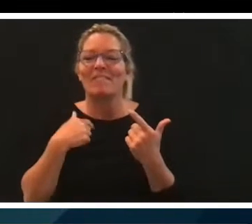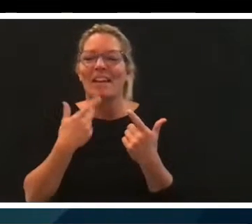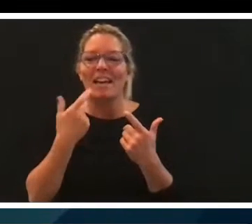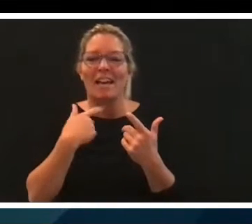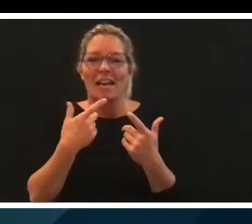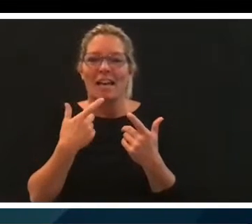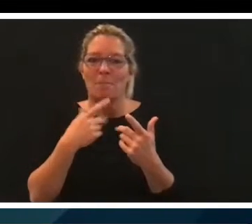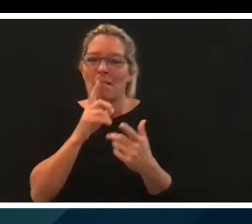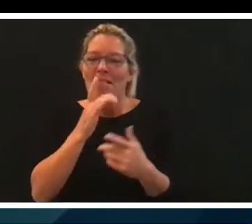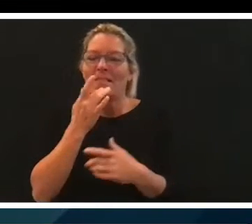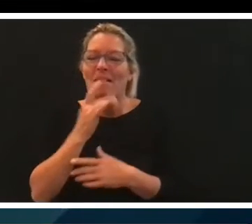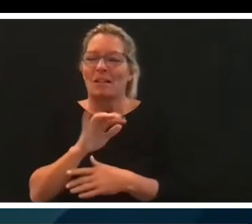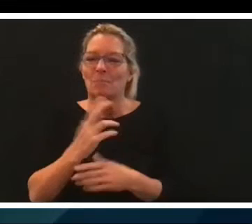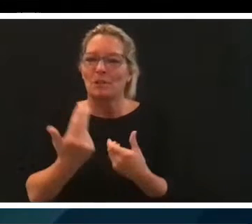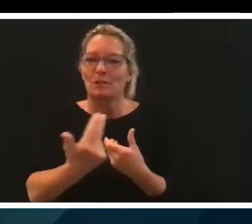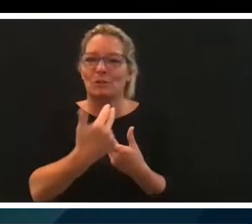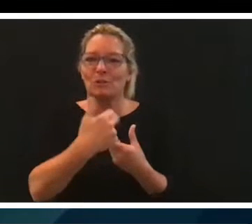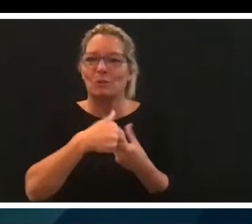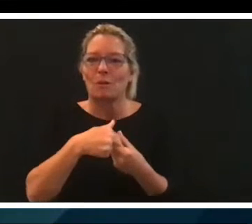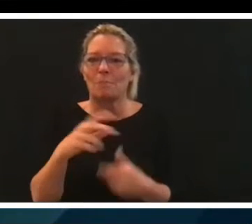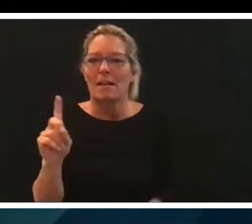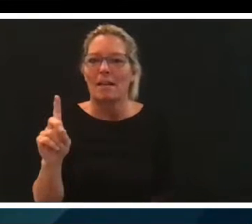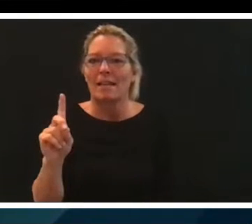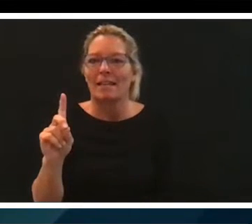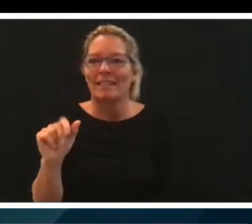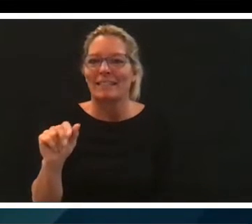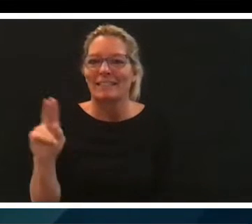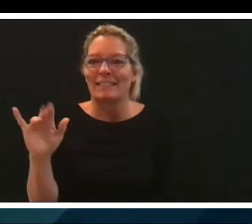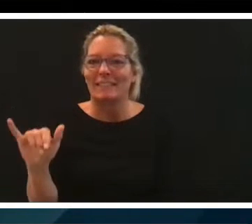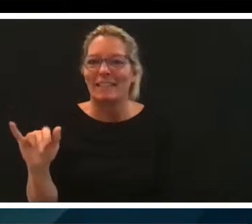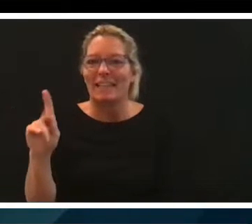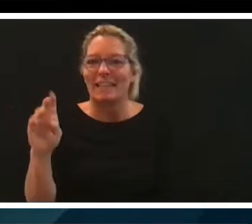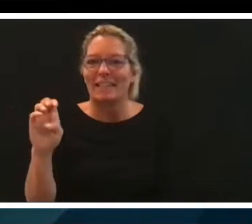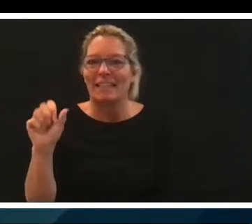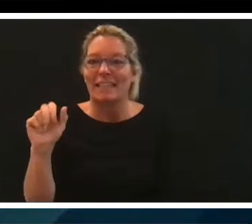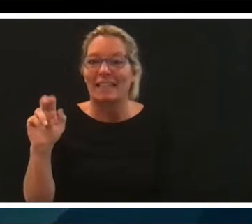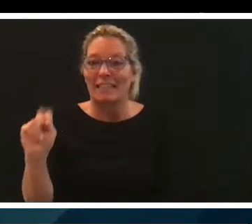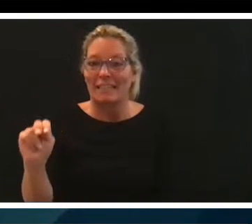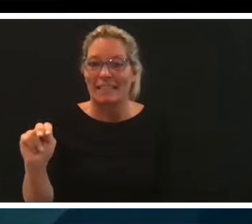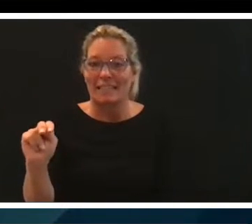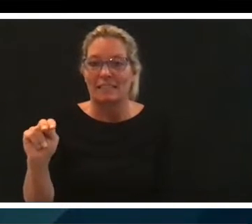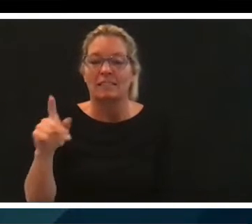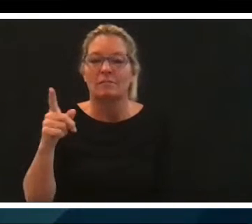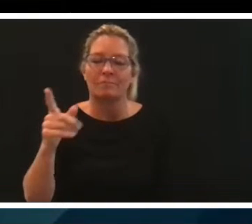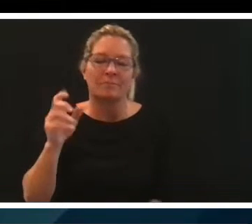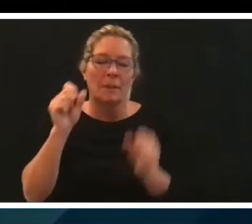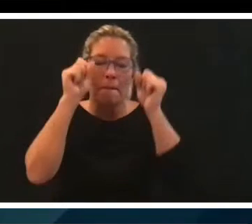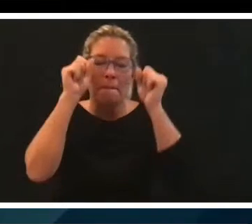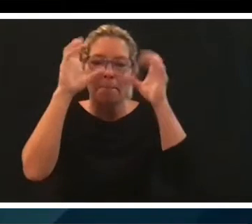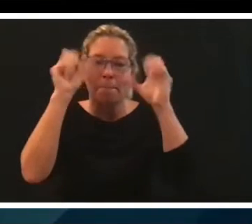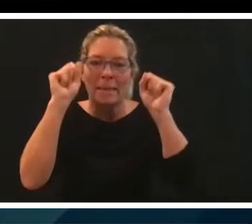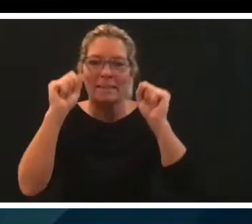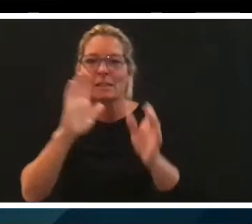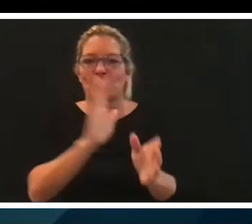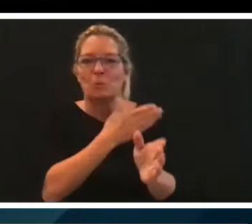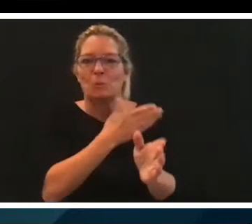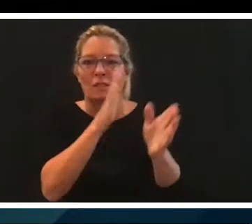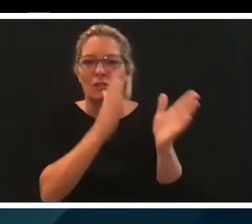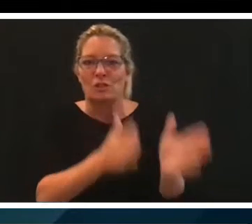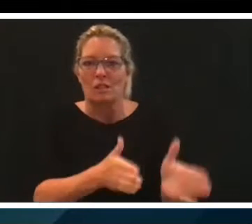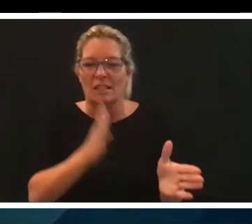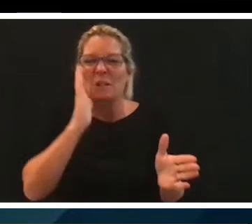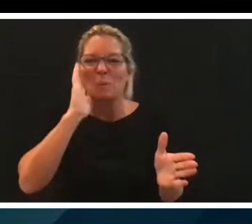Kean. Uh, he is an amazing musician who will be giving us a special live performance later in today's